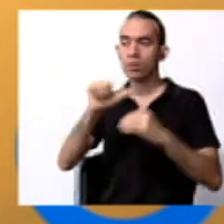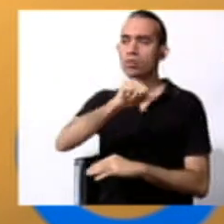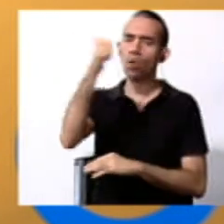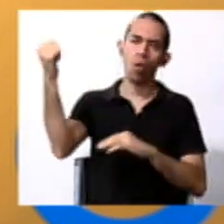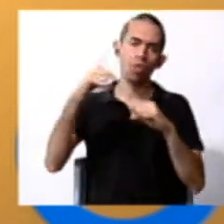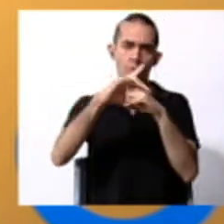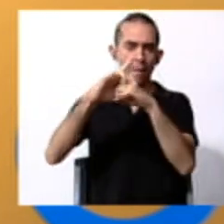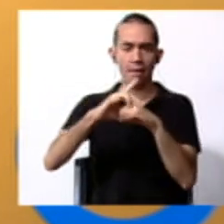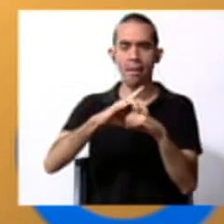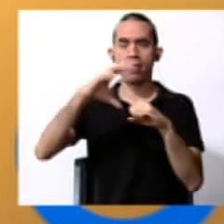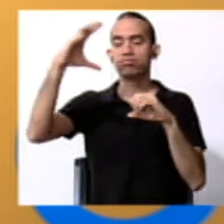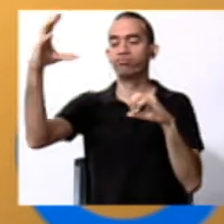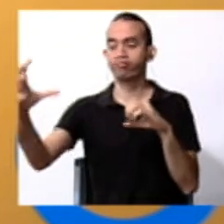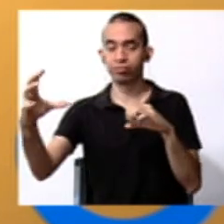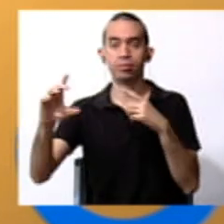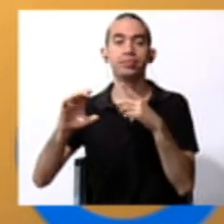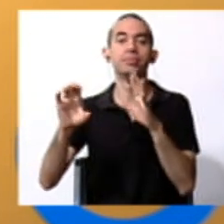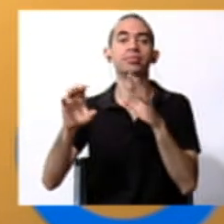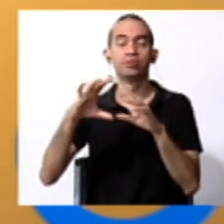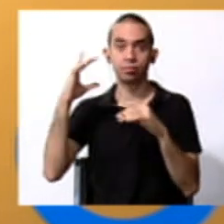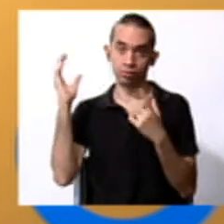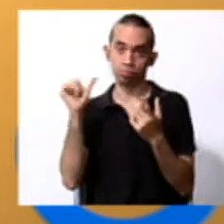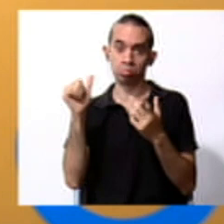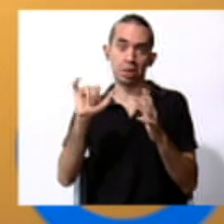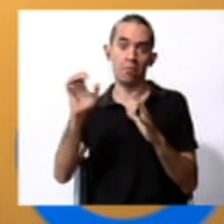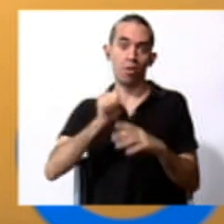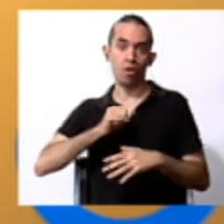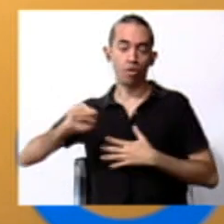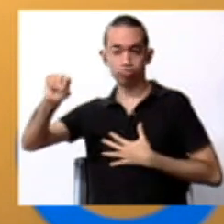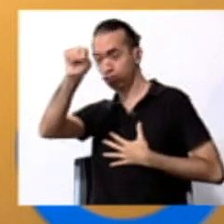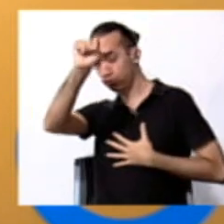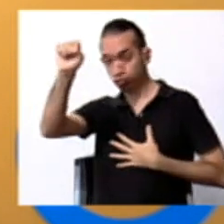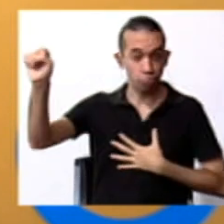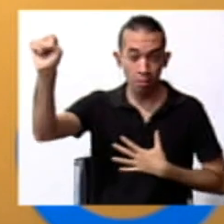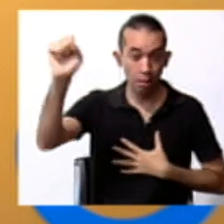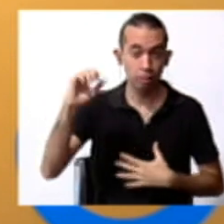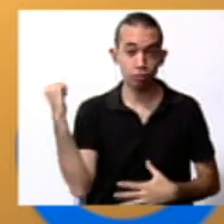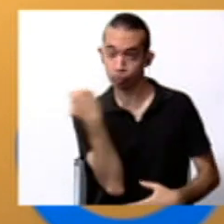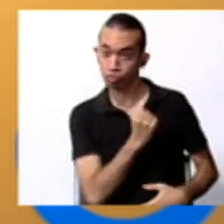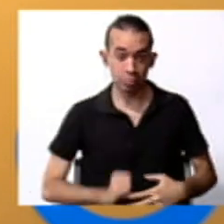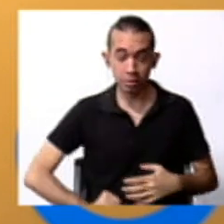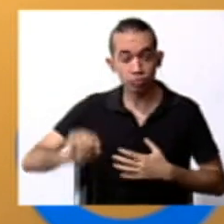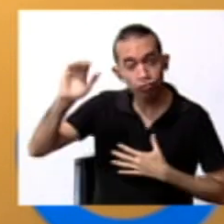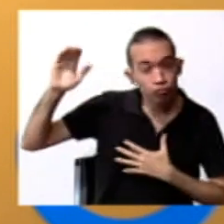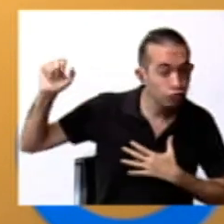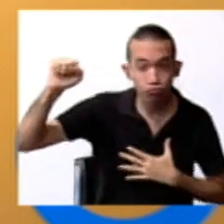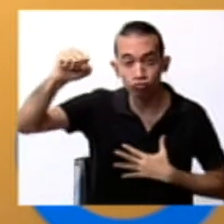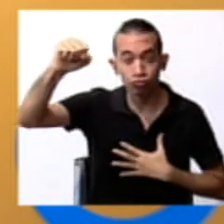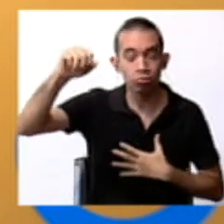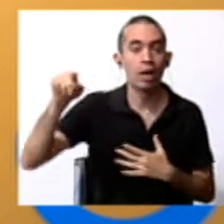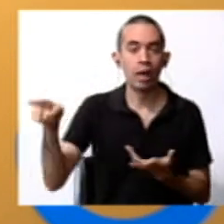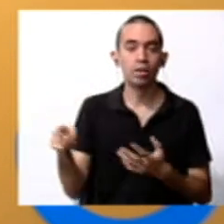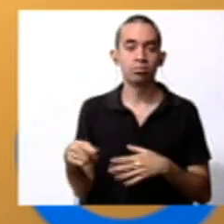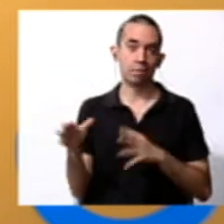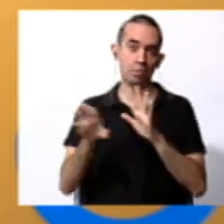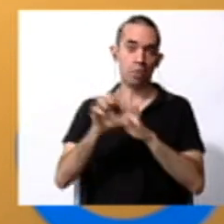another planet like Superman, okay? So pay attention to the name of the characters of the